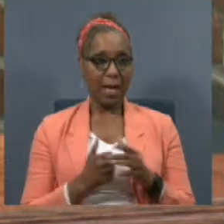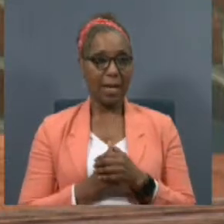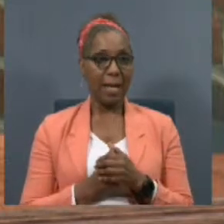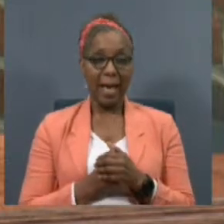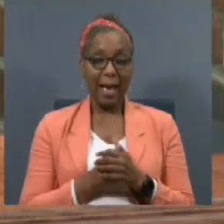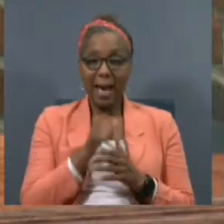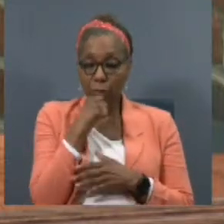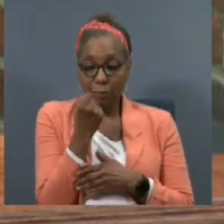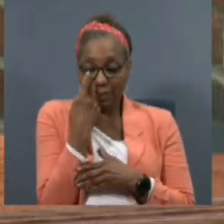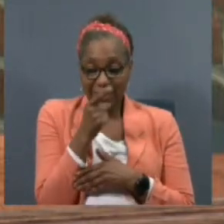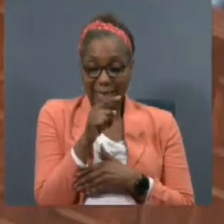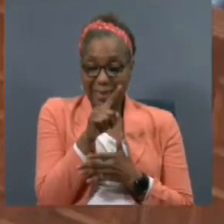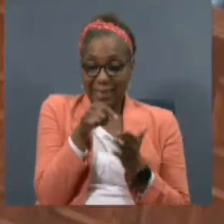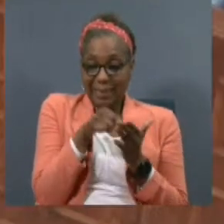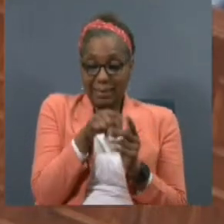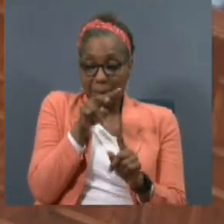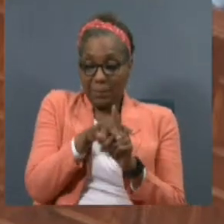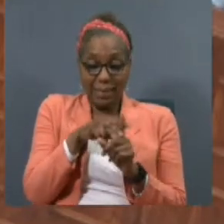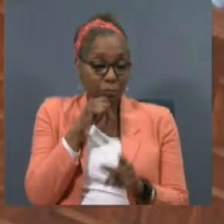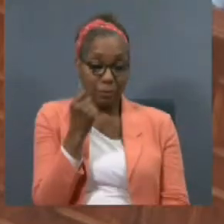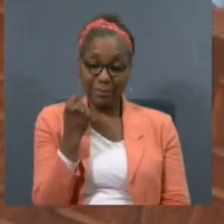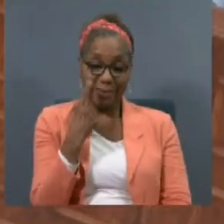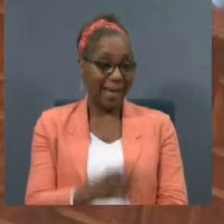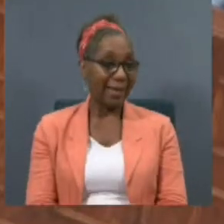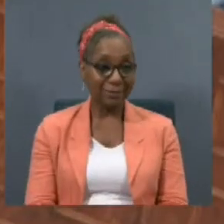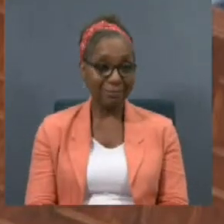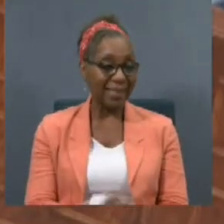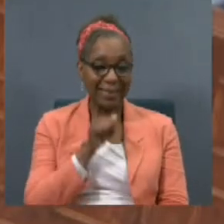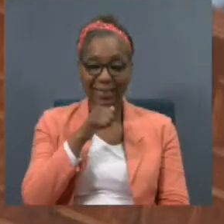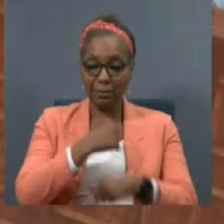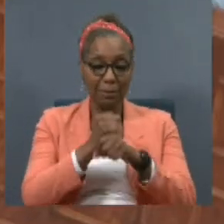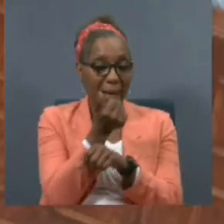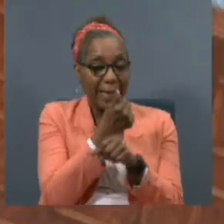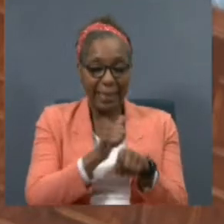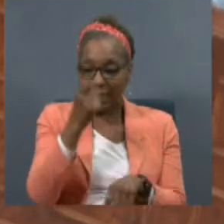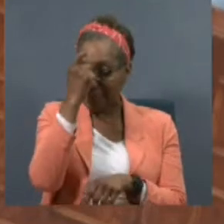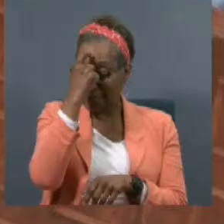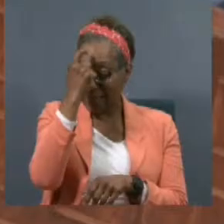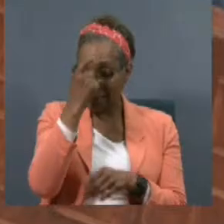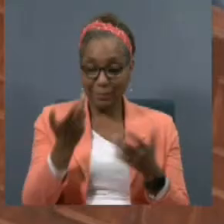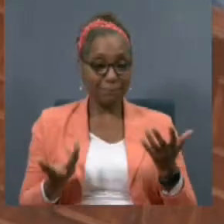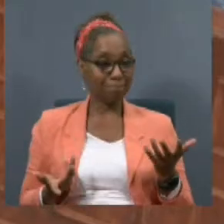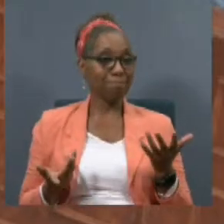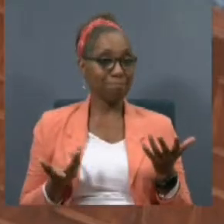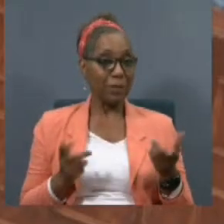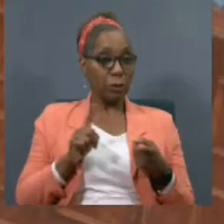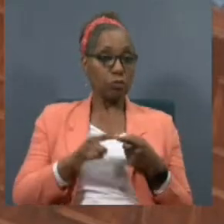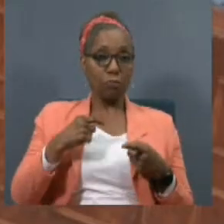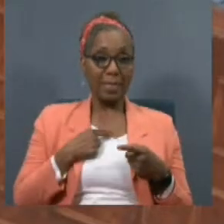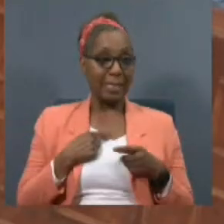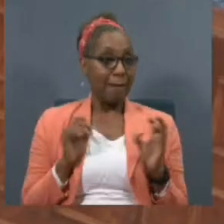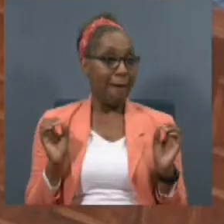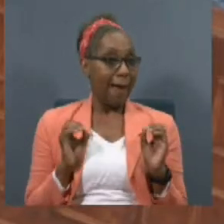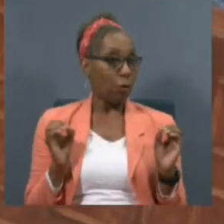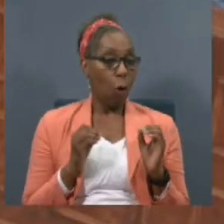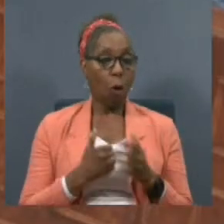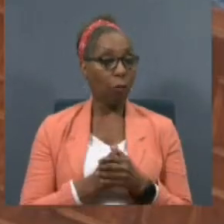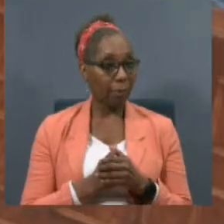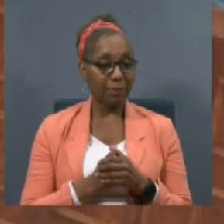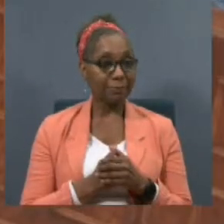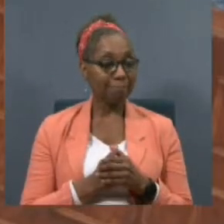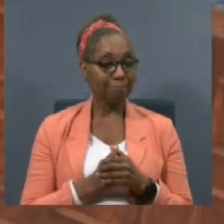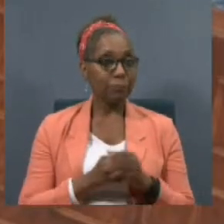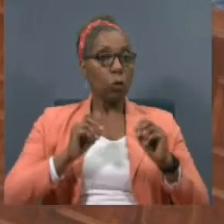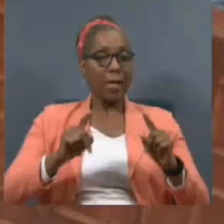I don't understand this application. It just doesn't make any sense to me at all. Mr. Chairman,